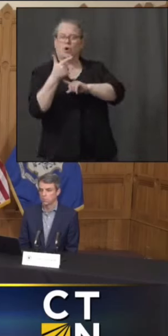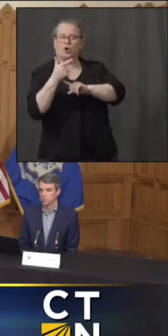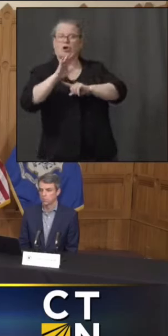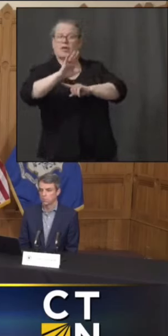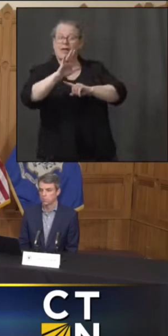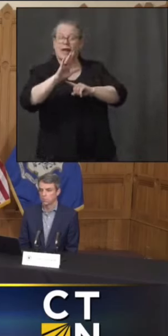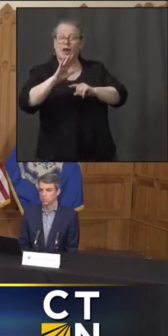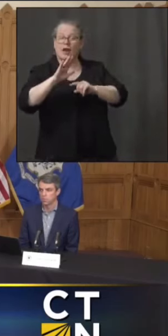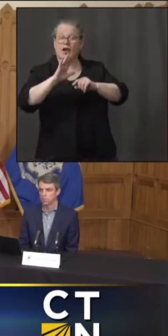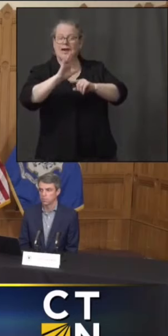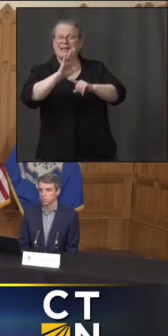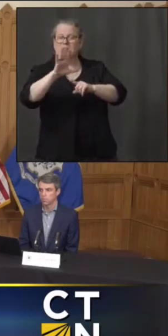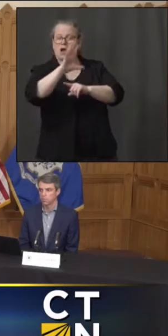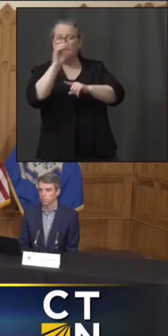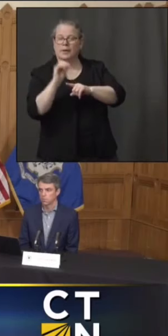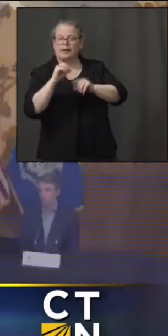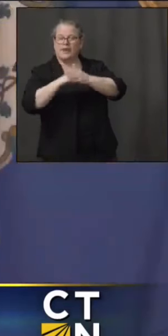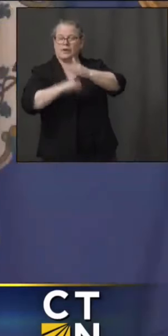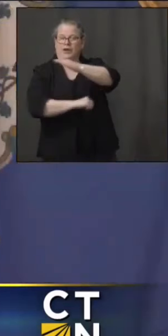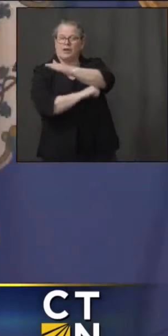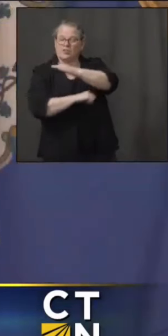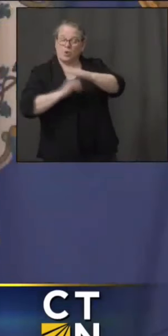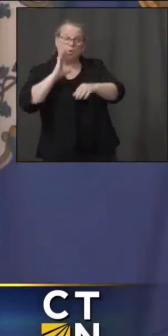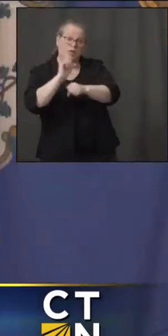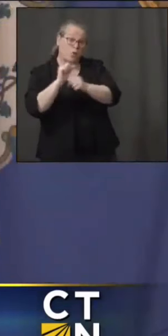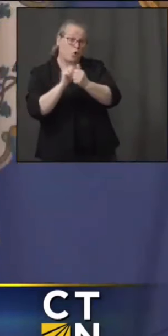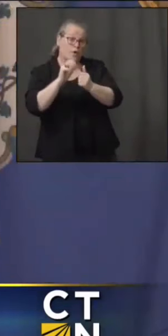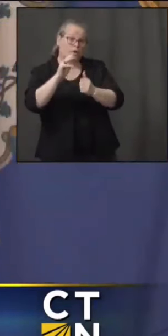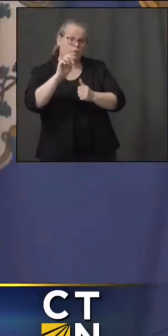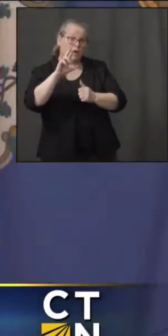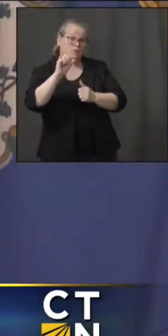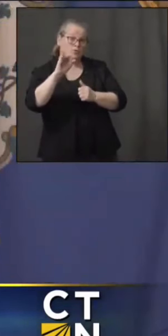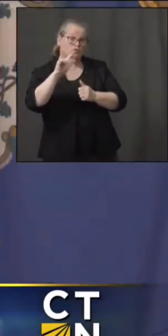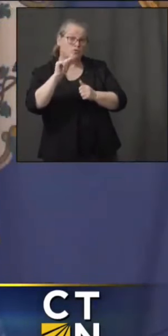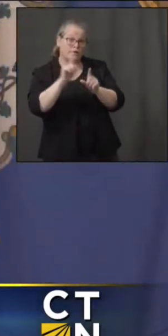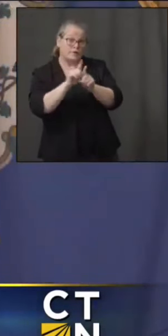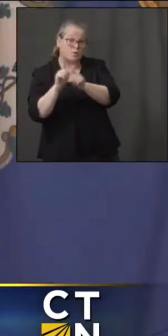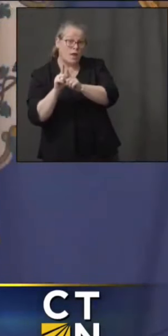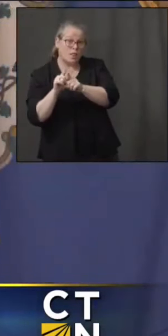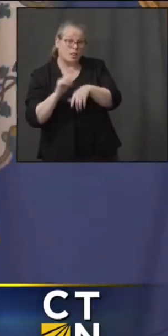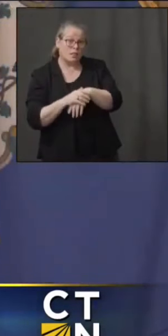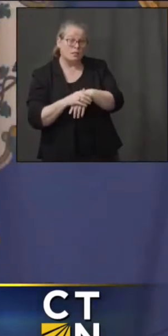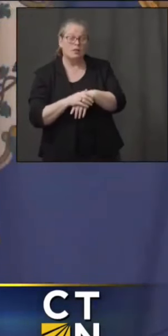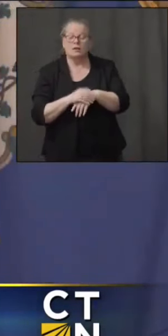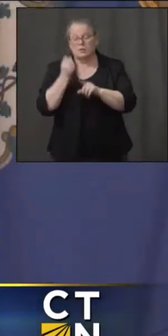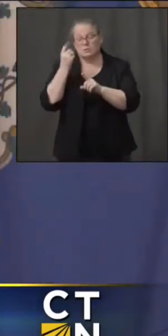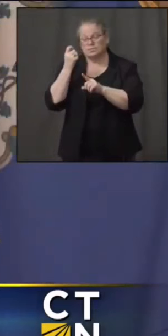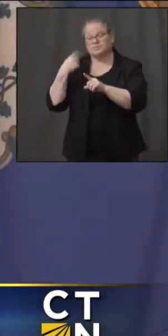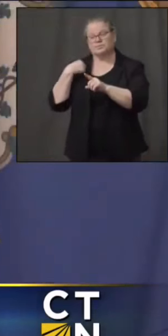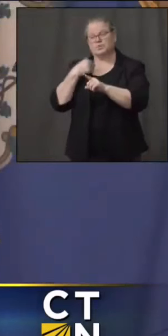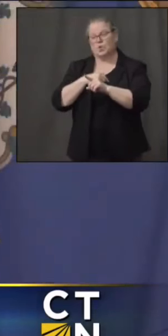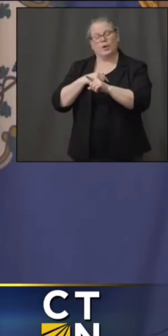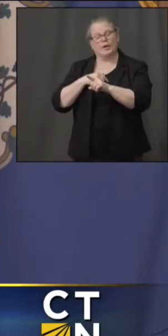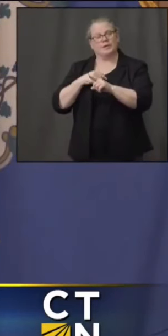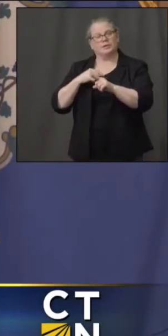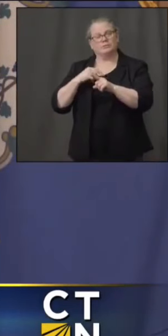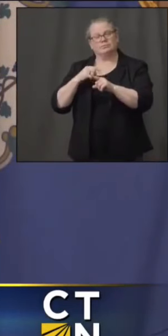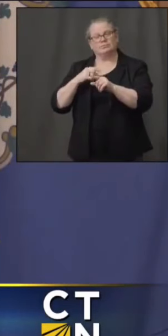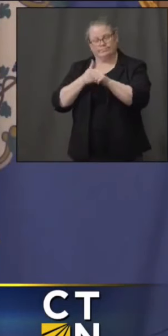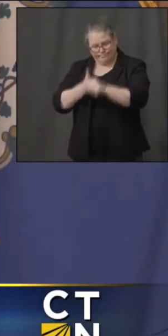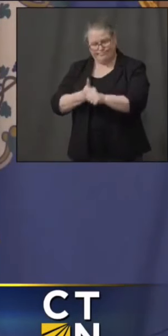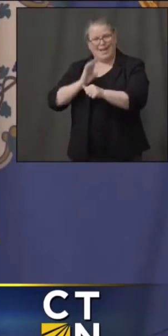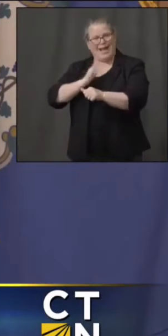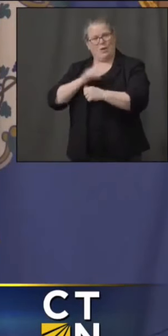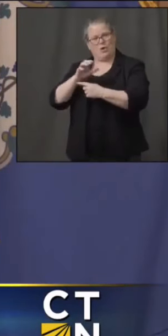well? Look, we're going to do this the Connecticut way. We're off to a fast start. I do talk to Governor